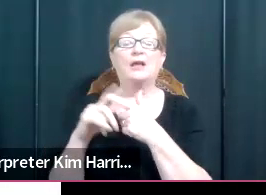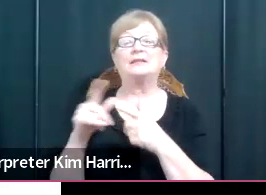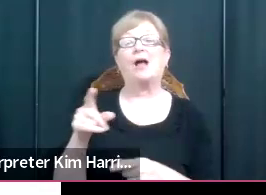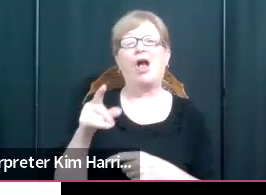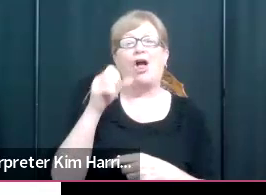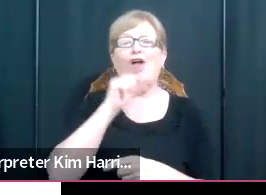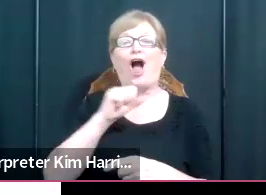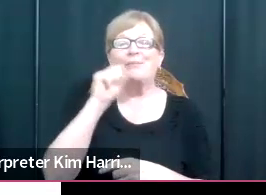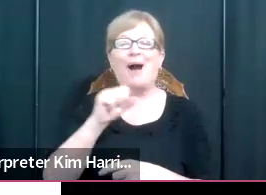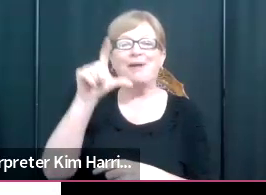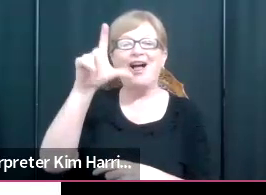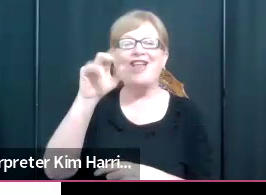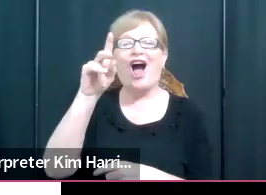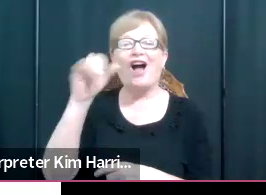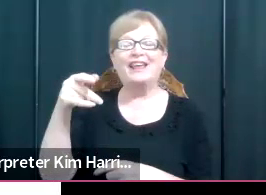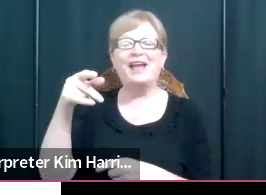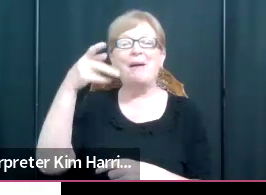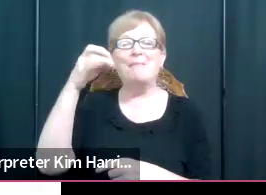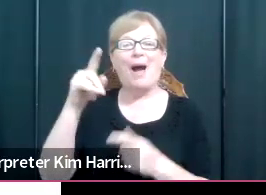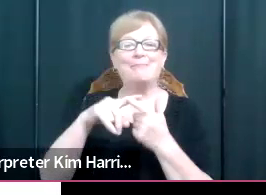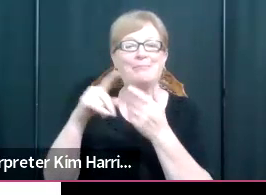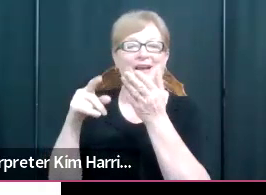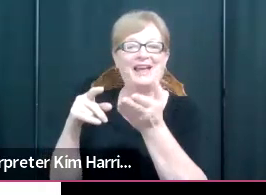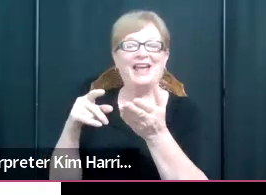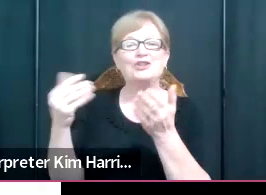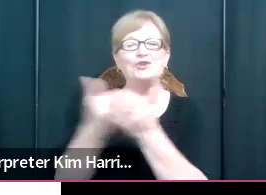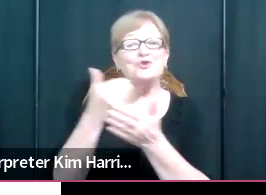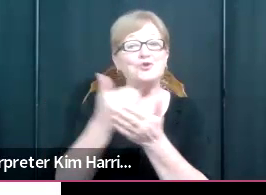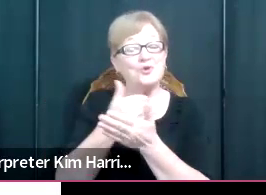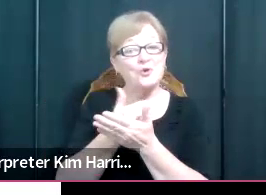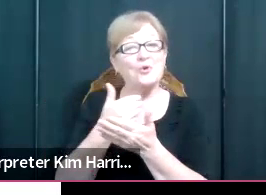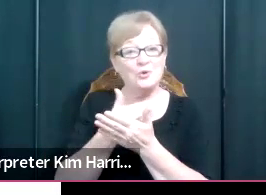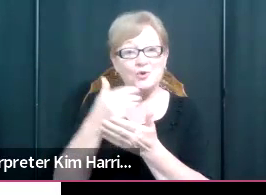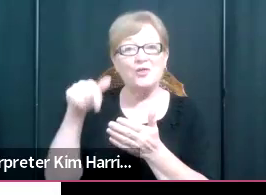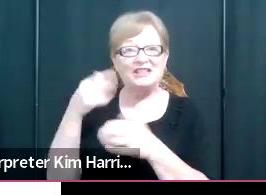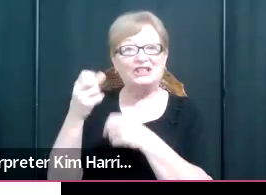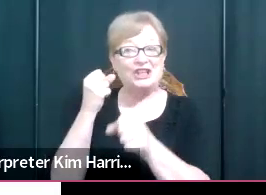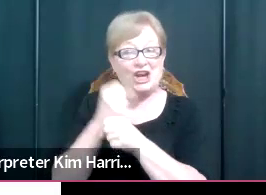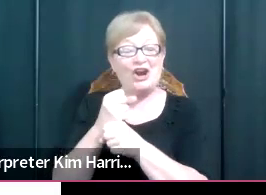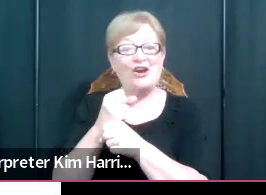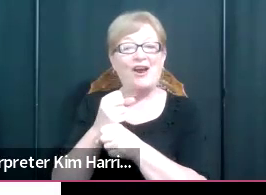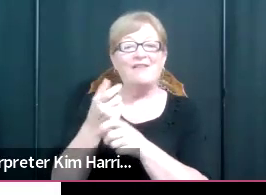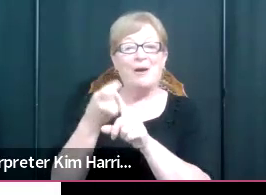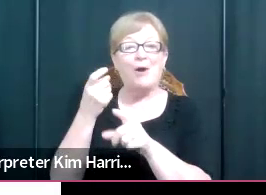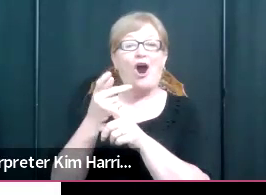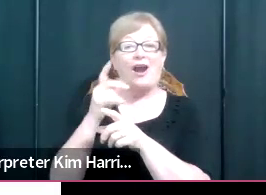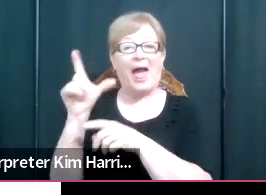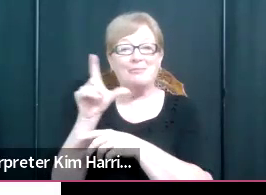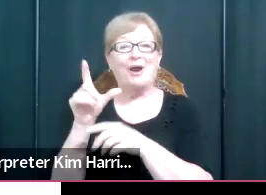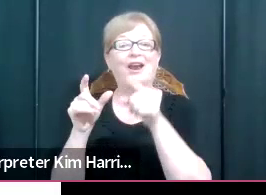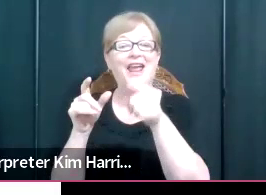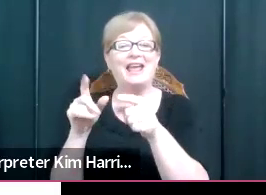Lollipopter. This is a new toy we have in our lending library this year. That is a metal